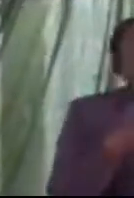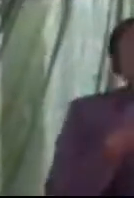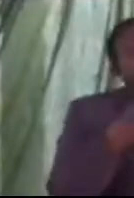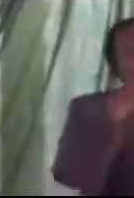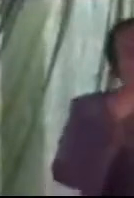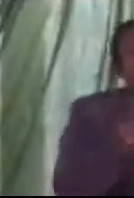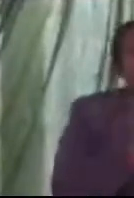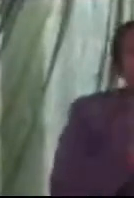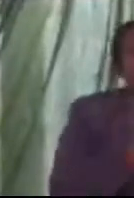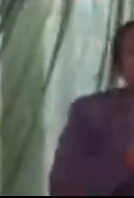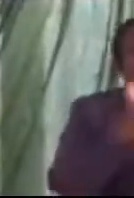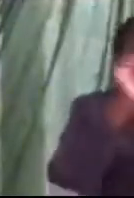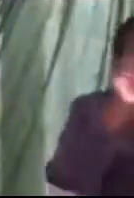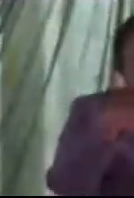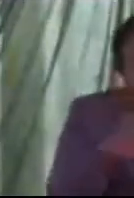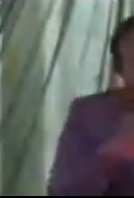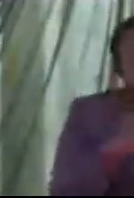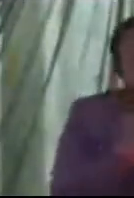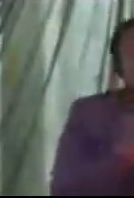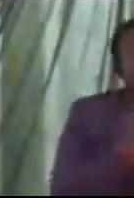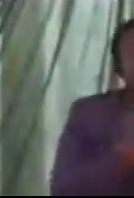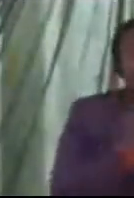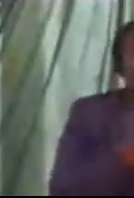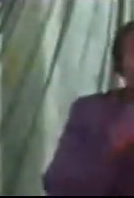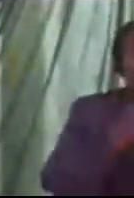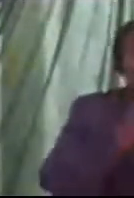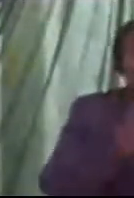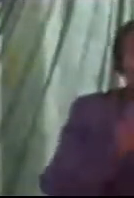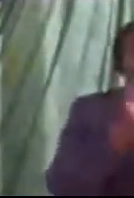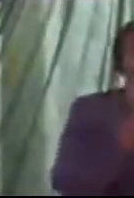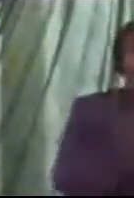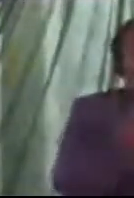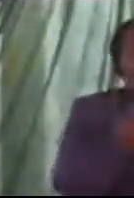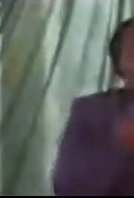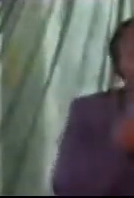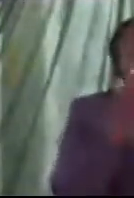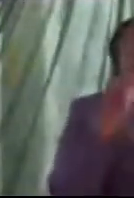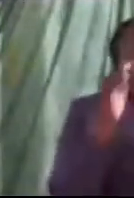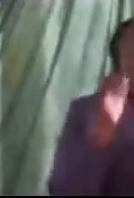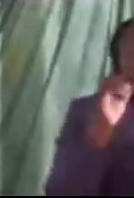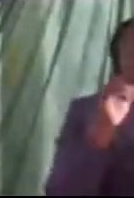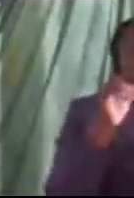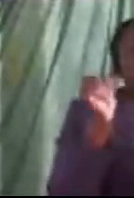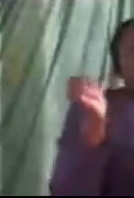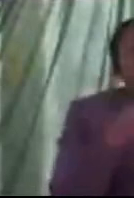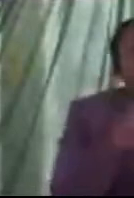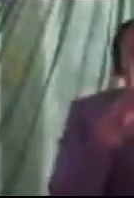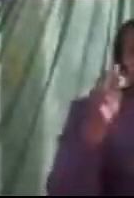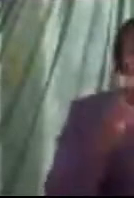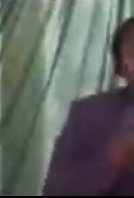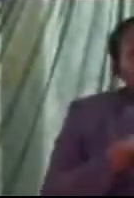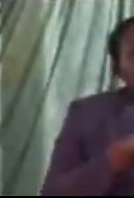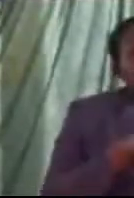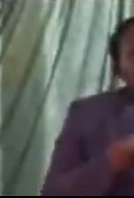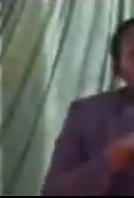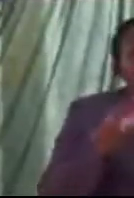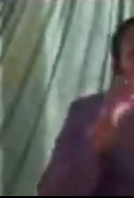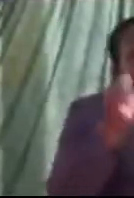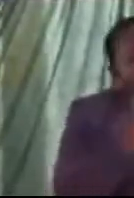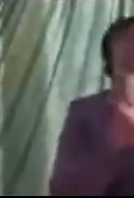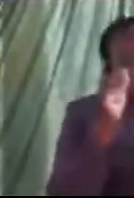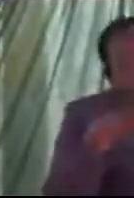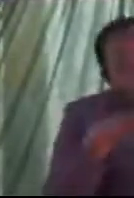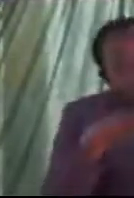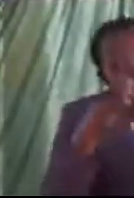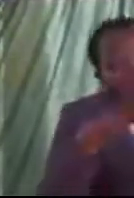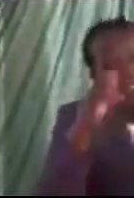Those were the facts? Yeah, 11th of July 1990. I don't remember the date, but go ahead. Yes, and they were